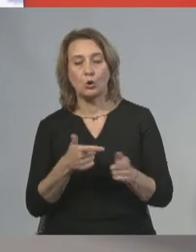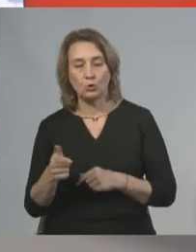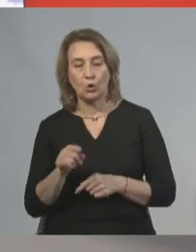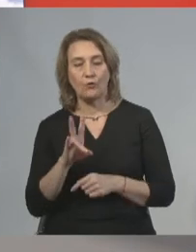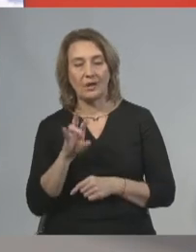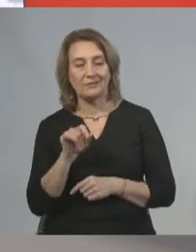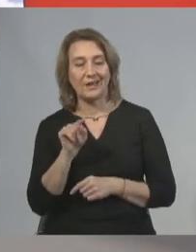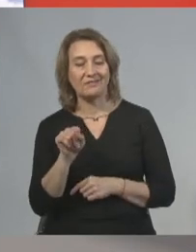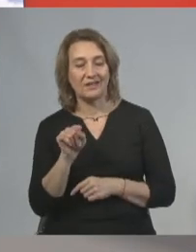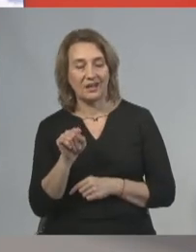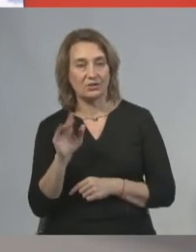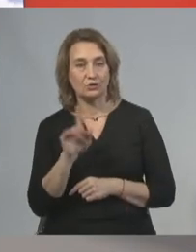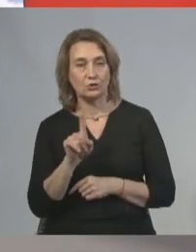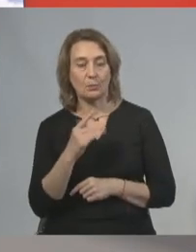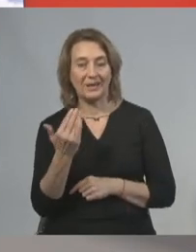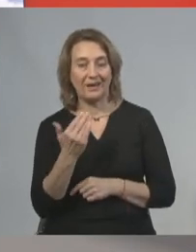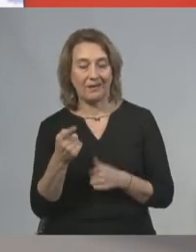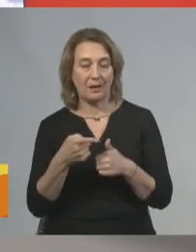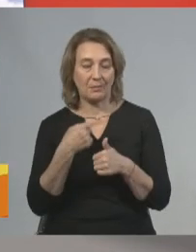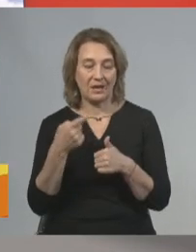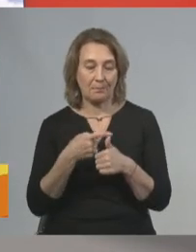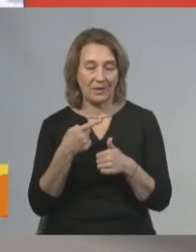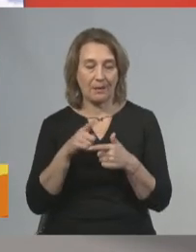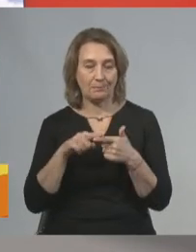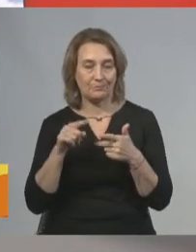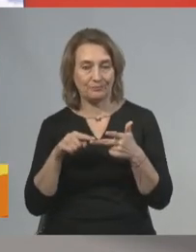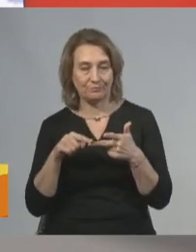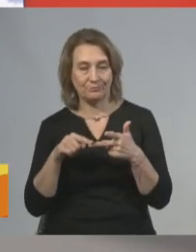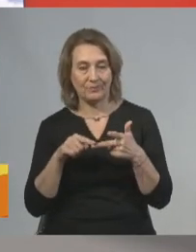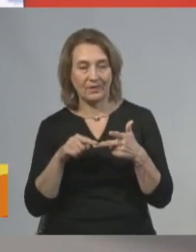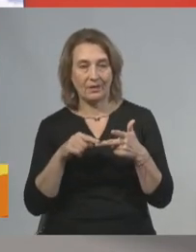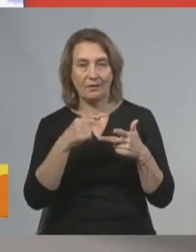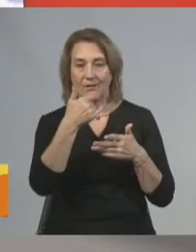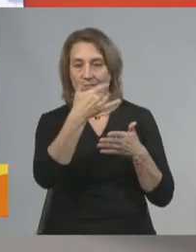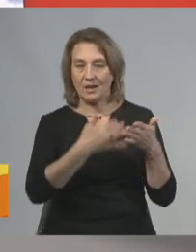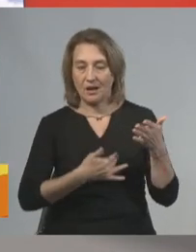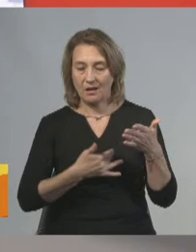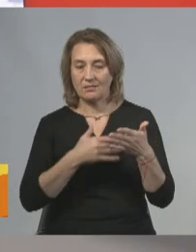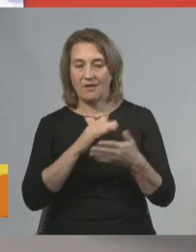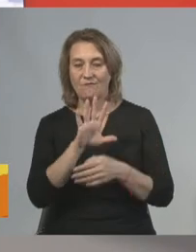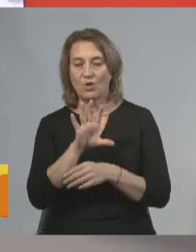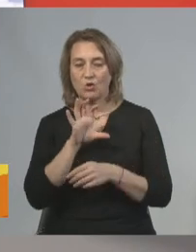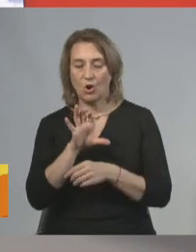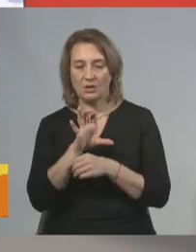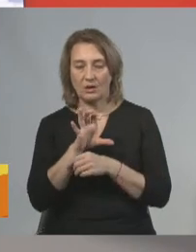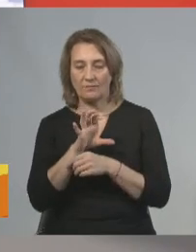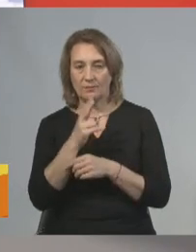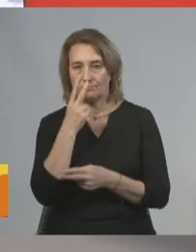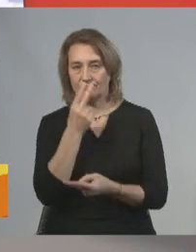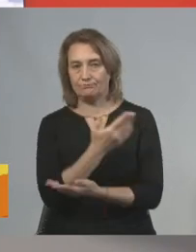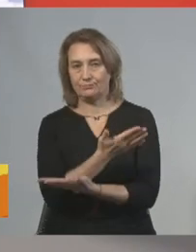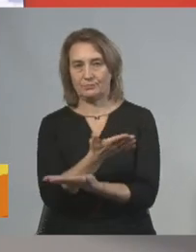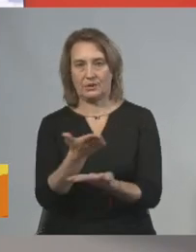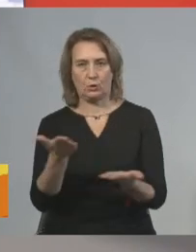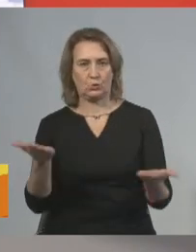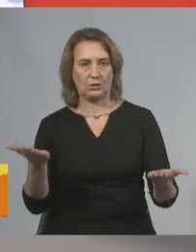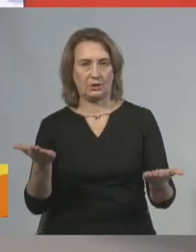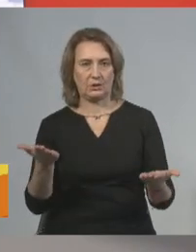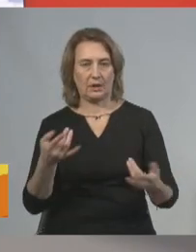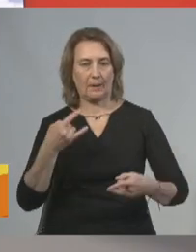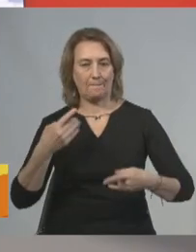ready to uh tell their story whether they are ready uh their names so their personal data to be published in the